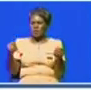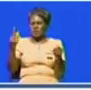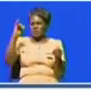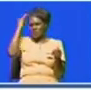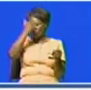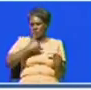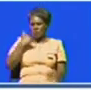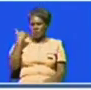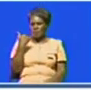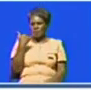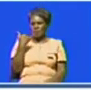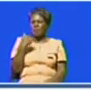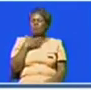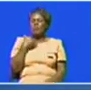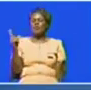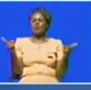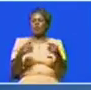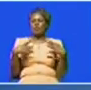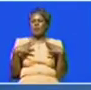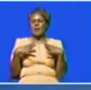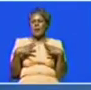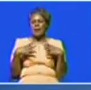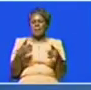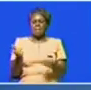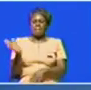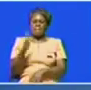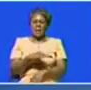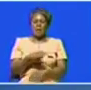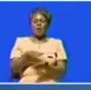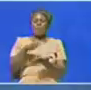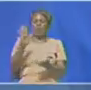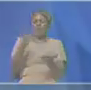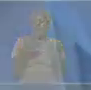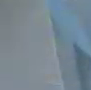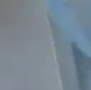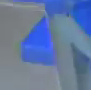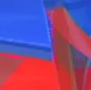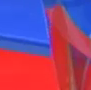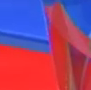Yvonne Okwara. We want to take a short break right now, but we will be back with more.